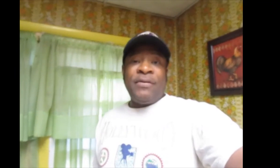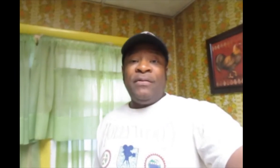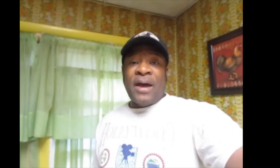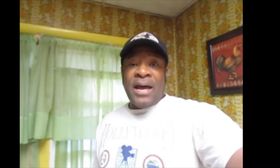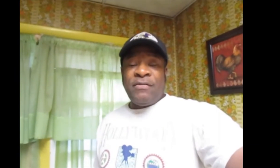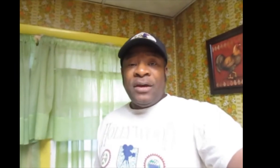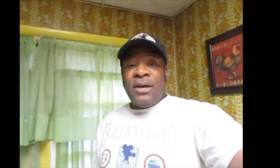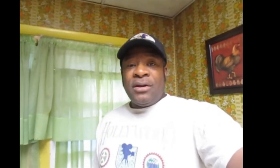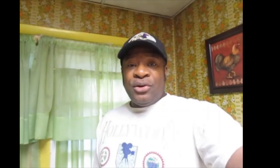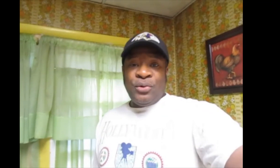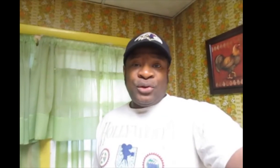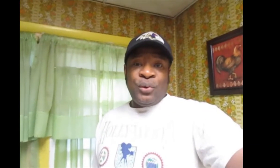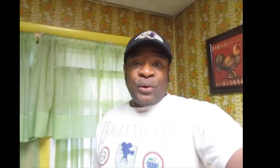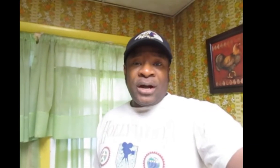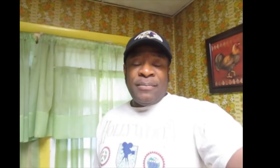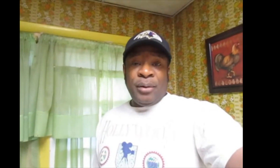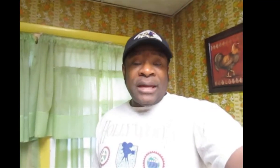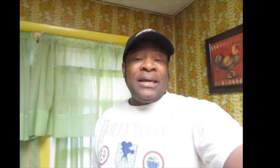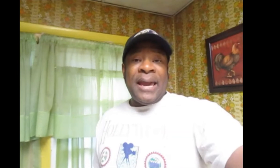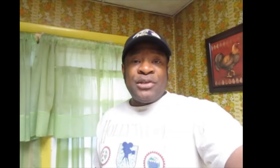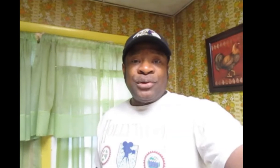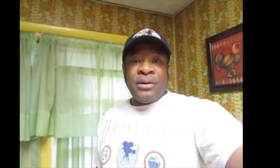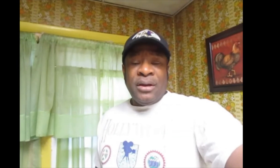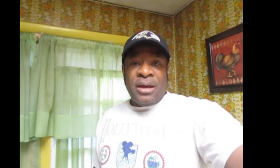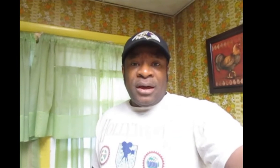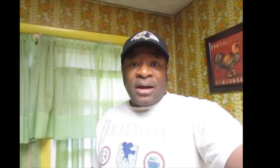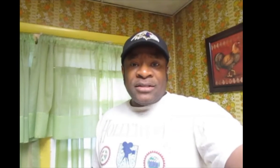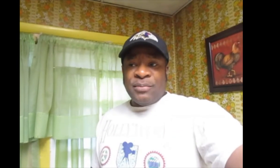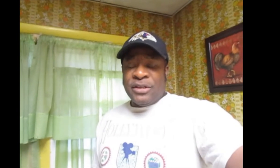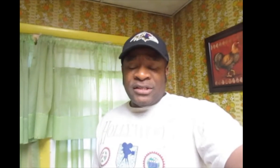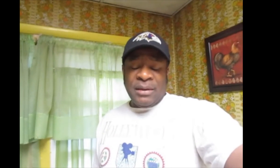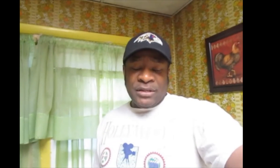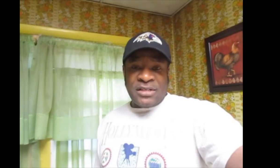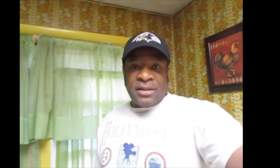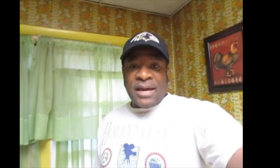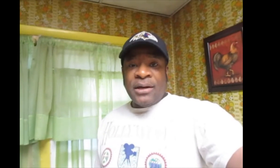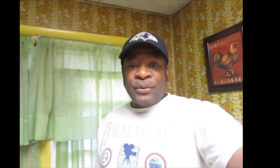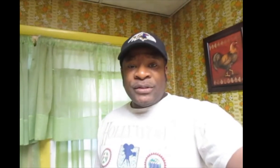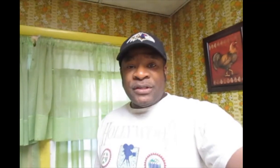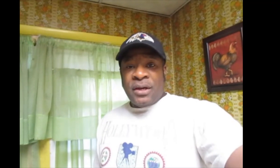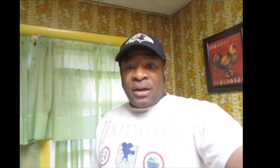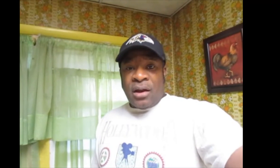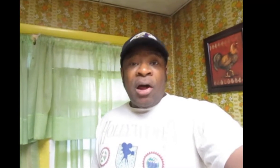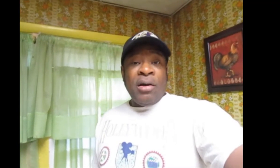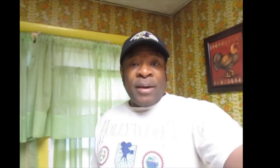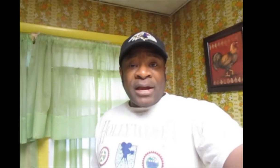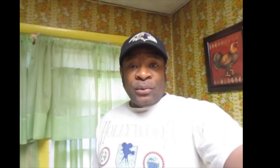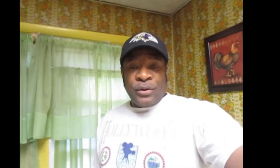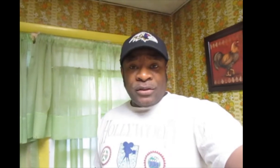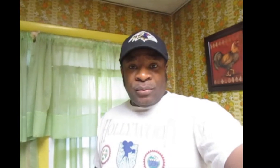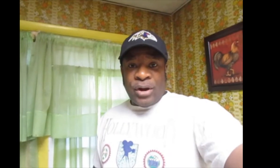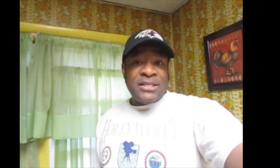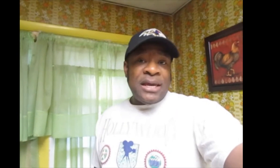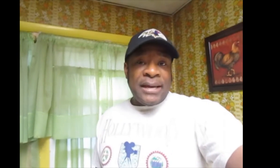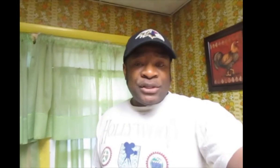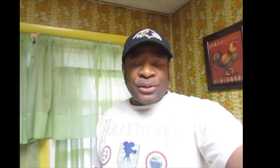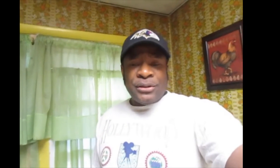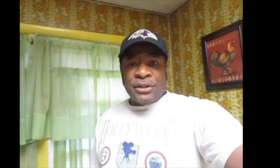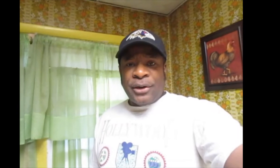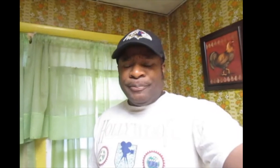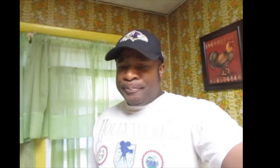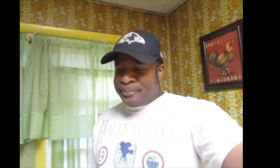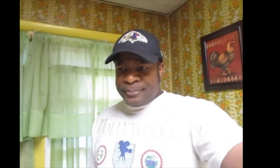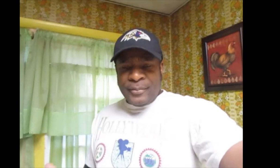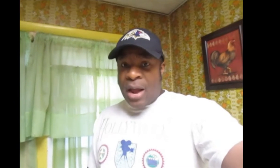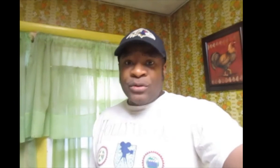age 75 due to blood cancer. Some of the statements said that it was a long battle with breast cancer.